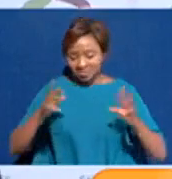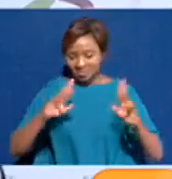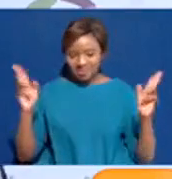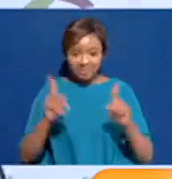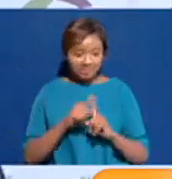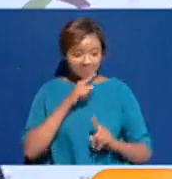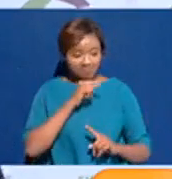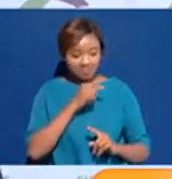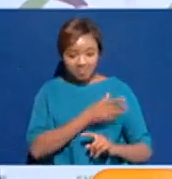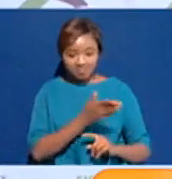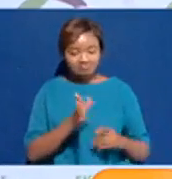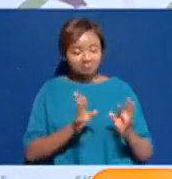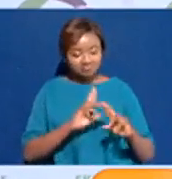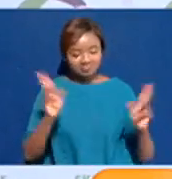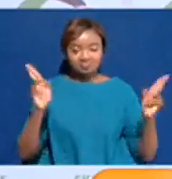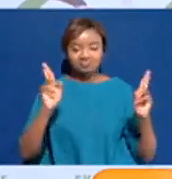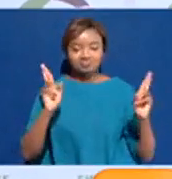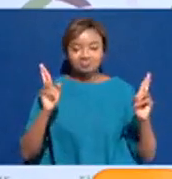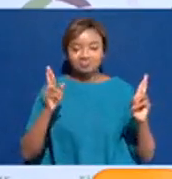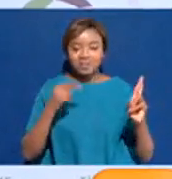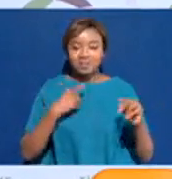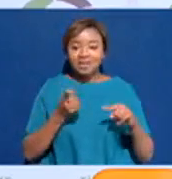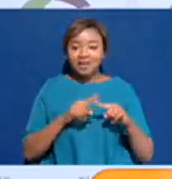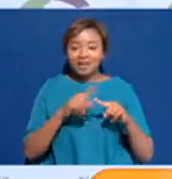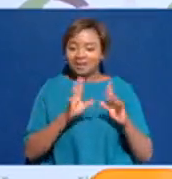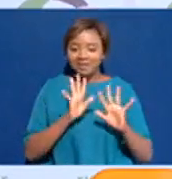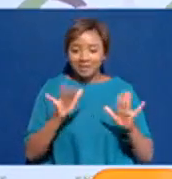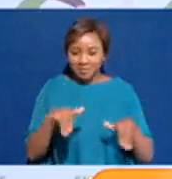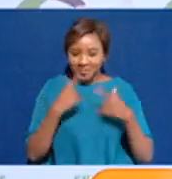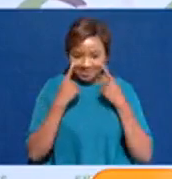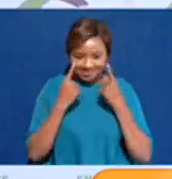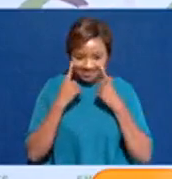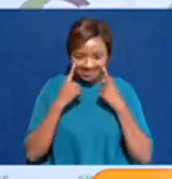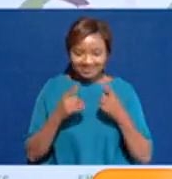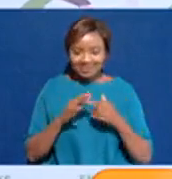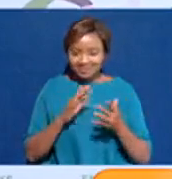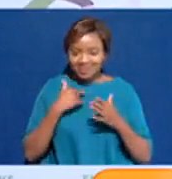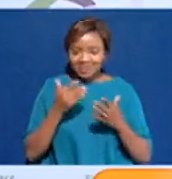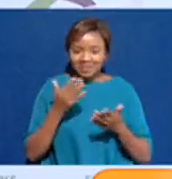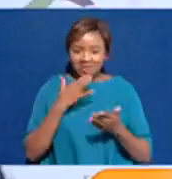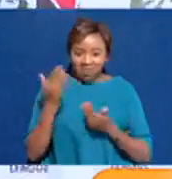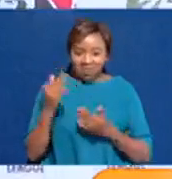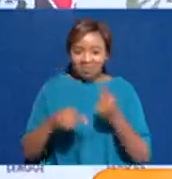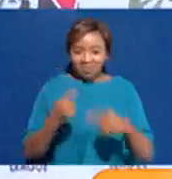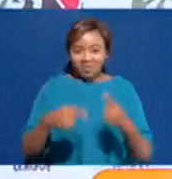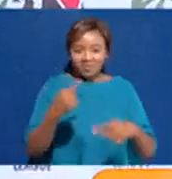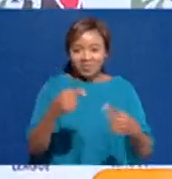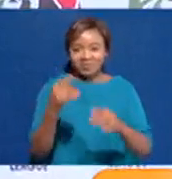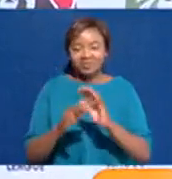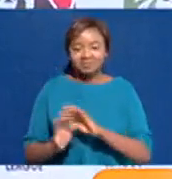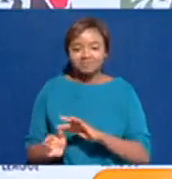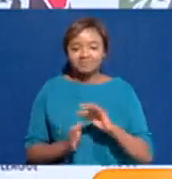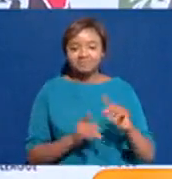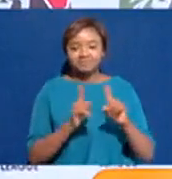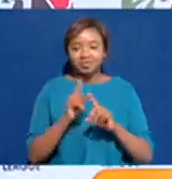ready pia. So sitaongelea chochote juu ya ligi. Mimi nasema kuwa nafukuza mechi zangu tunipate ushindi kwa mechi zangu zote. Bado tumia chances zetu.